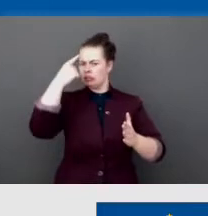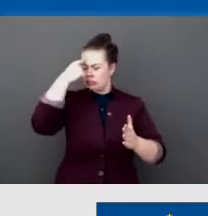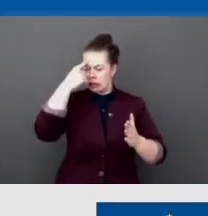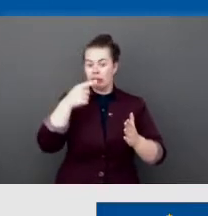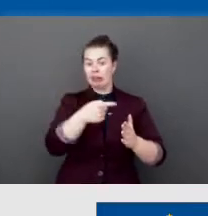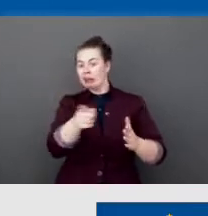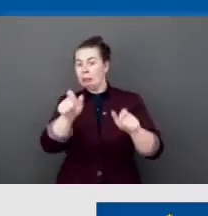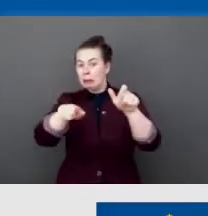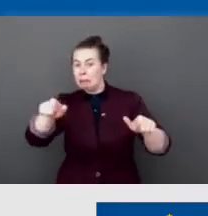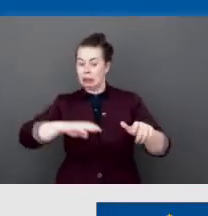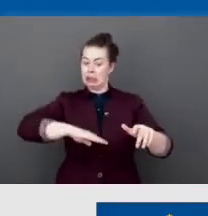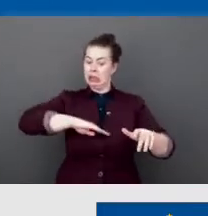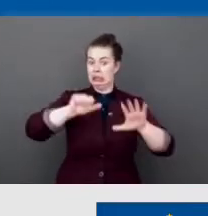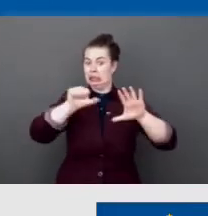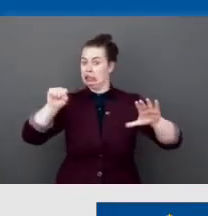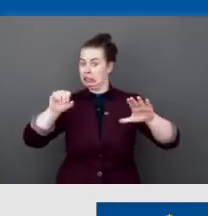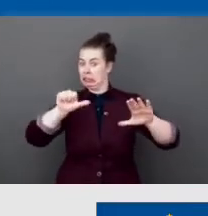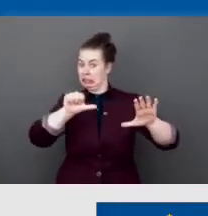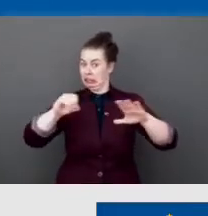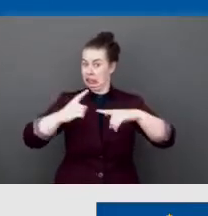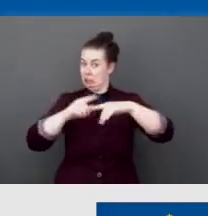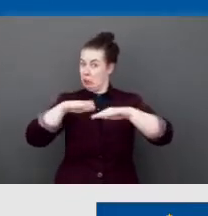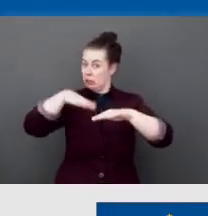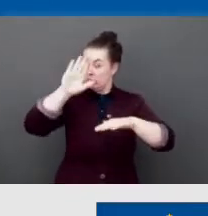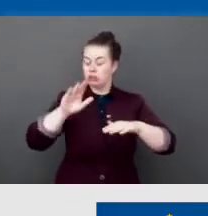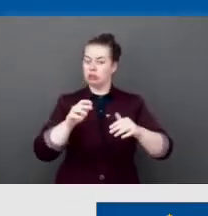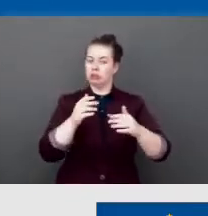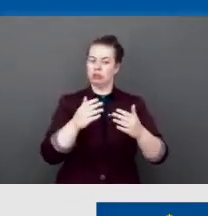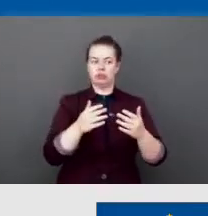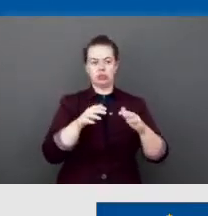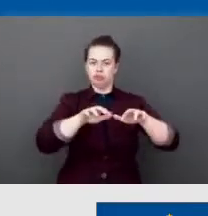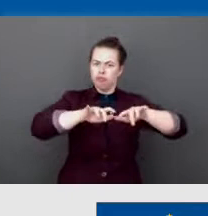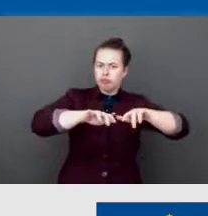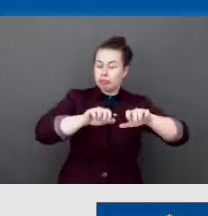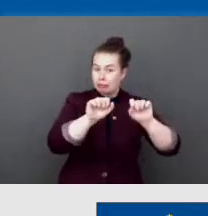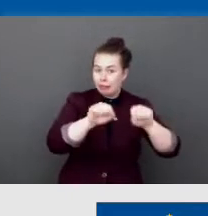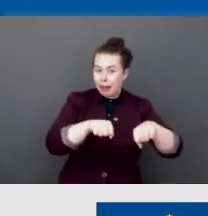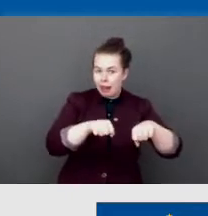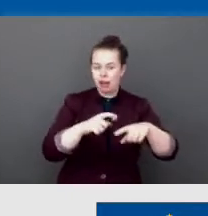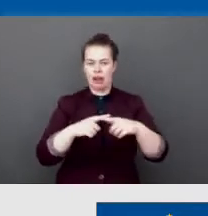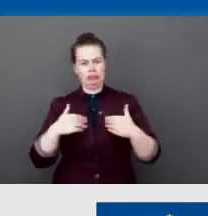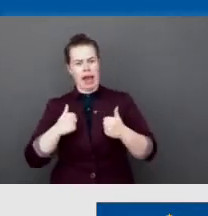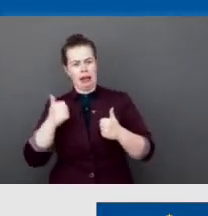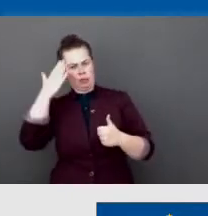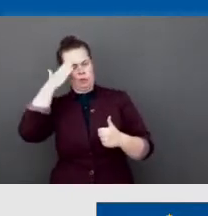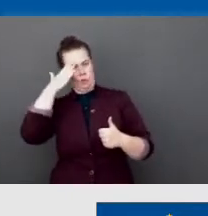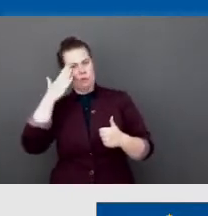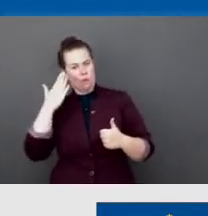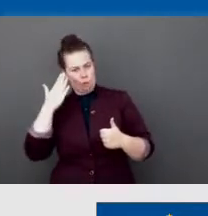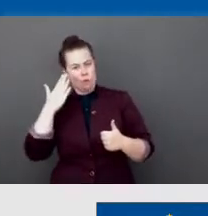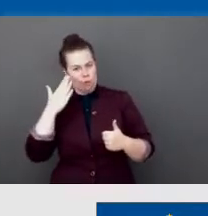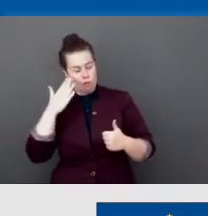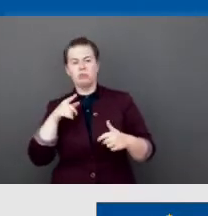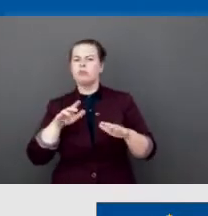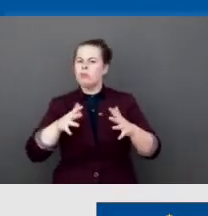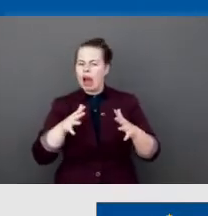literacy. And therefore, by using all the relevant directorates available within the EU, then this can be achieved. In addition, there should be